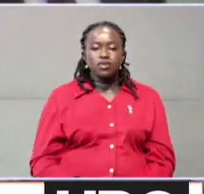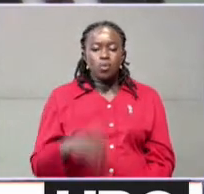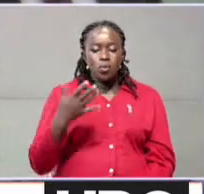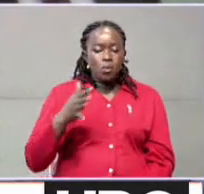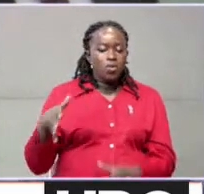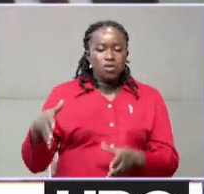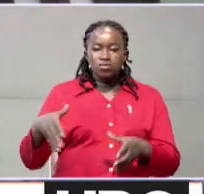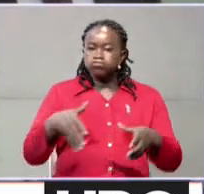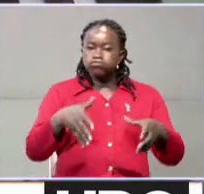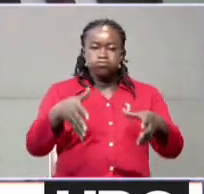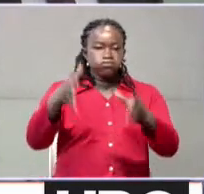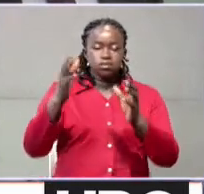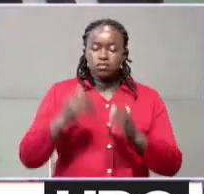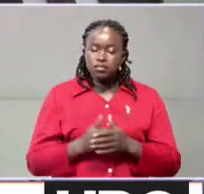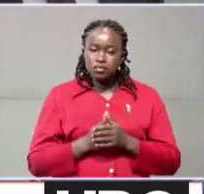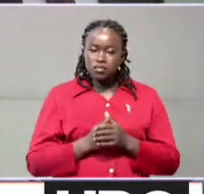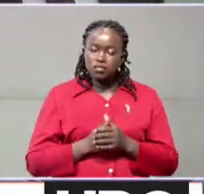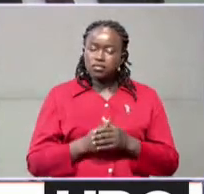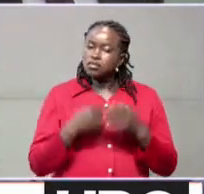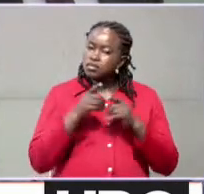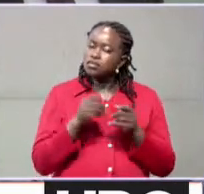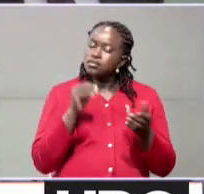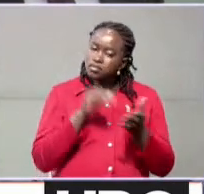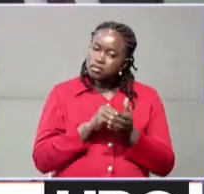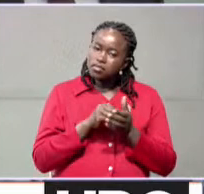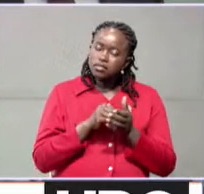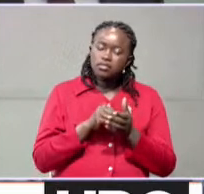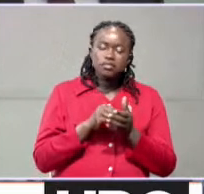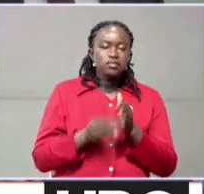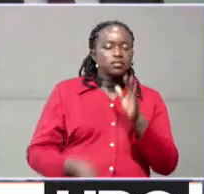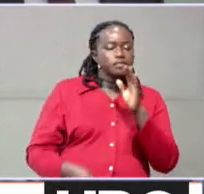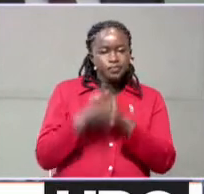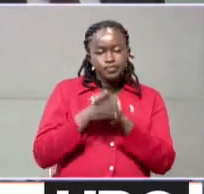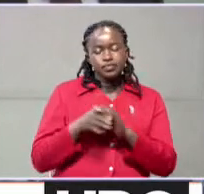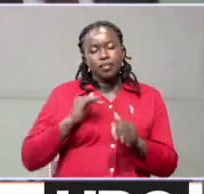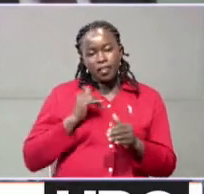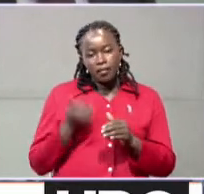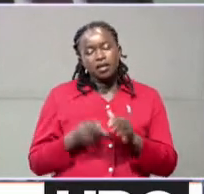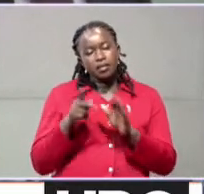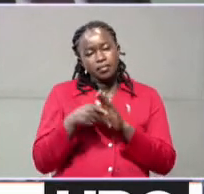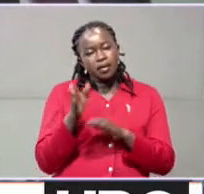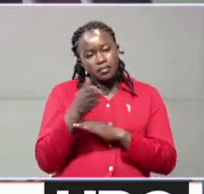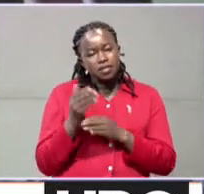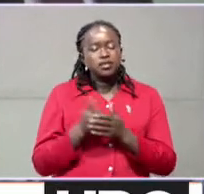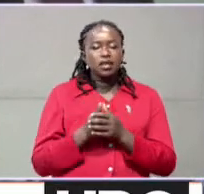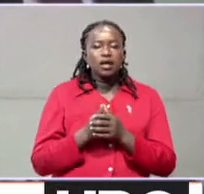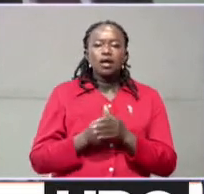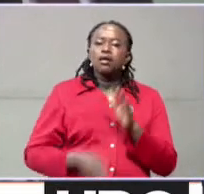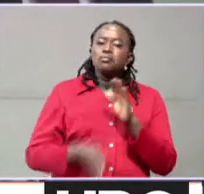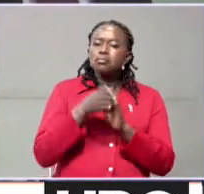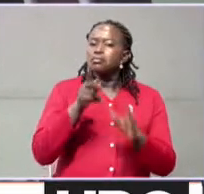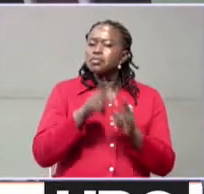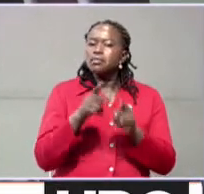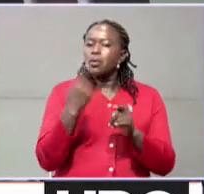no but again this eviction is madam prime minister are very selective